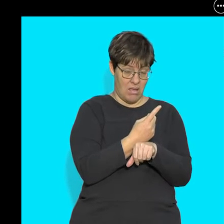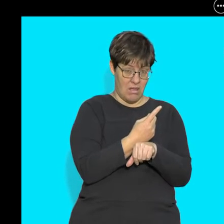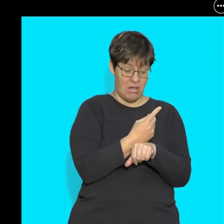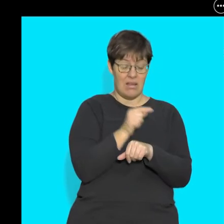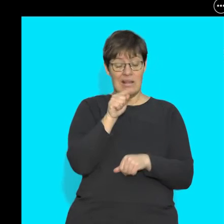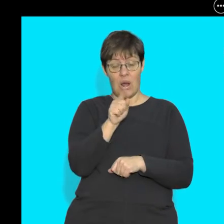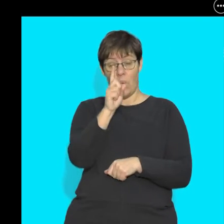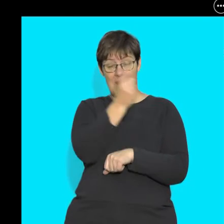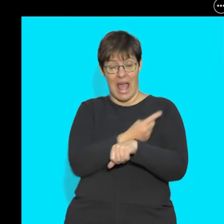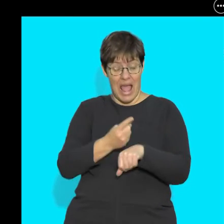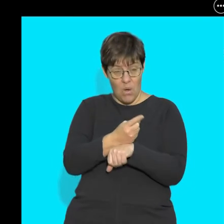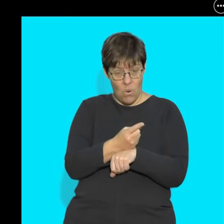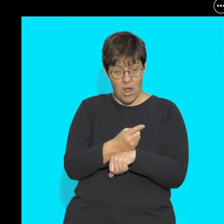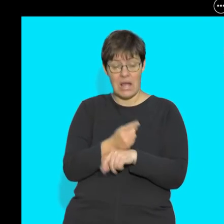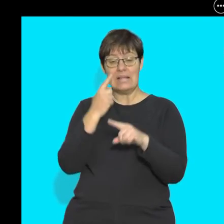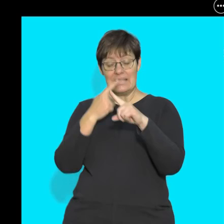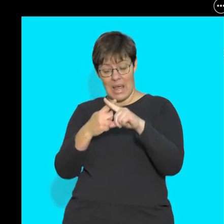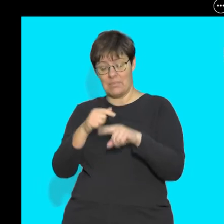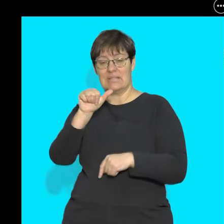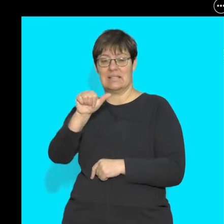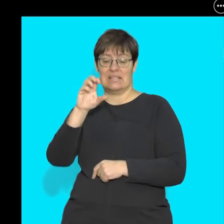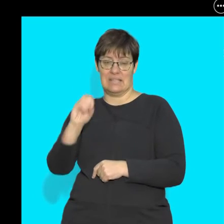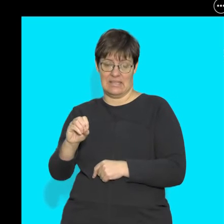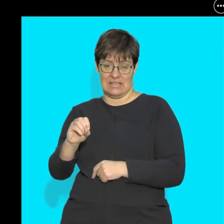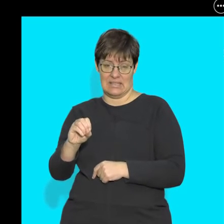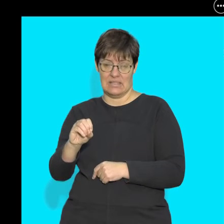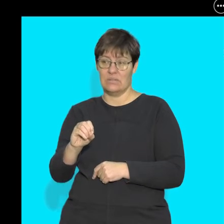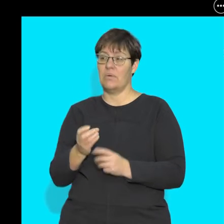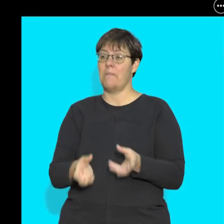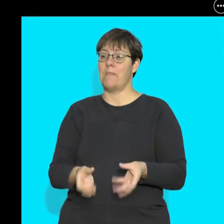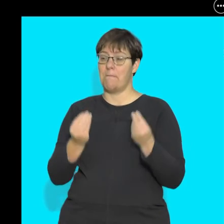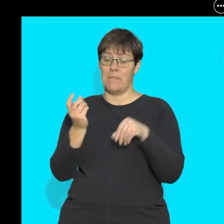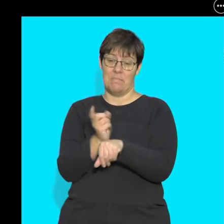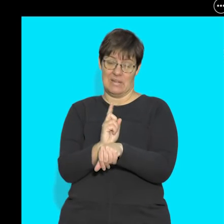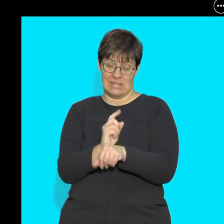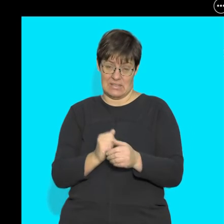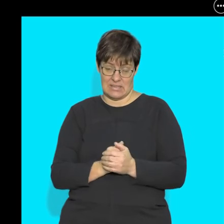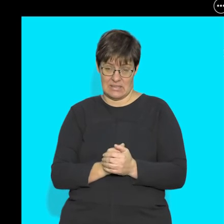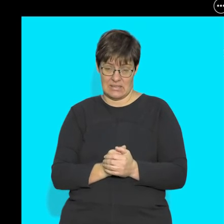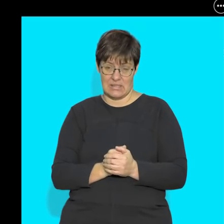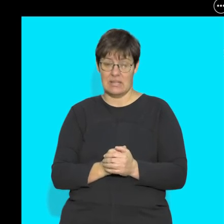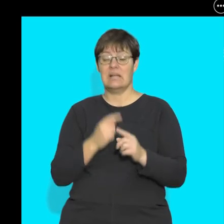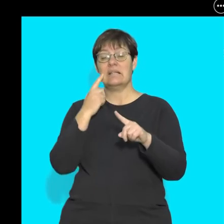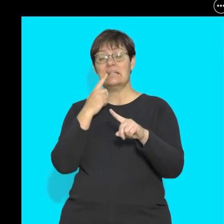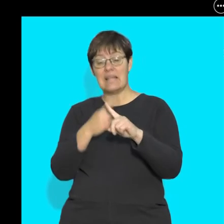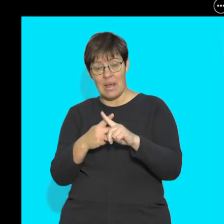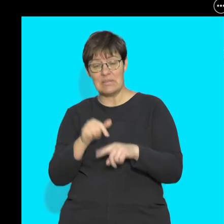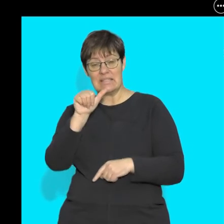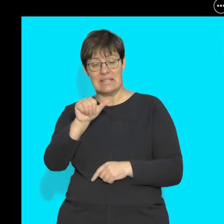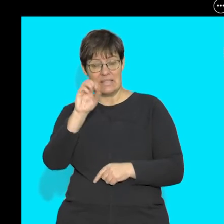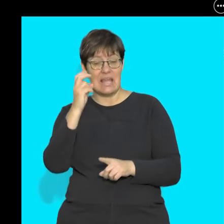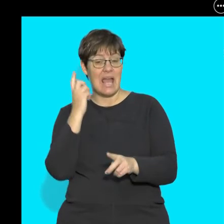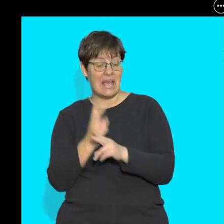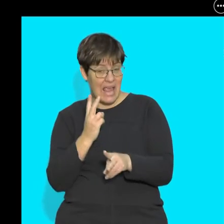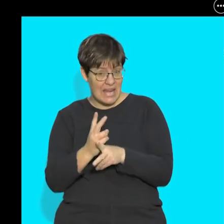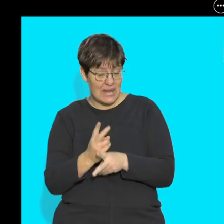We then need to times by 60 to get it into minutes, and times by 60 again